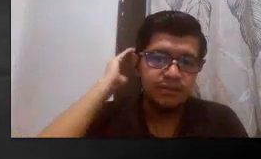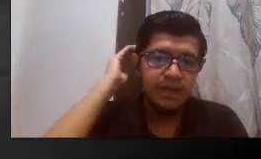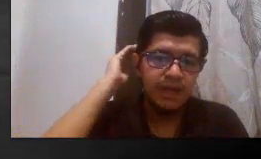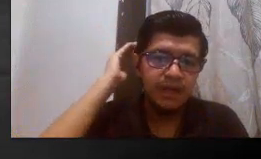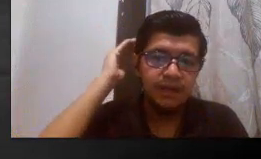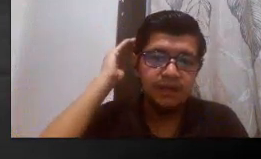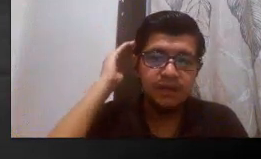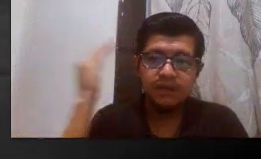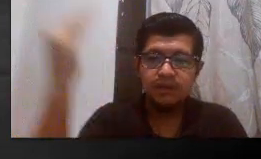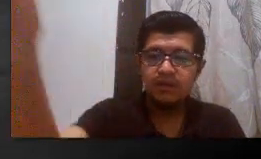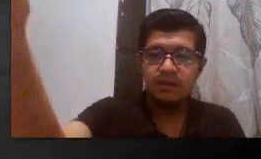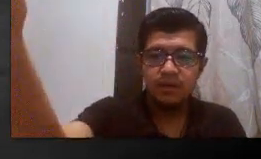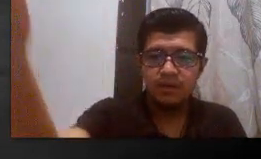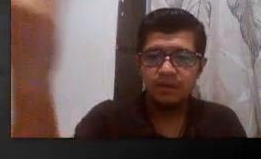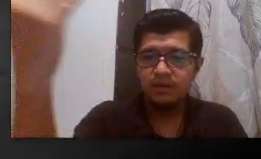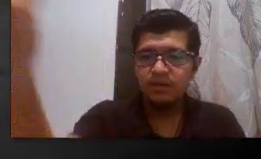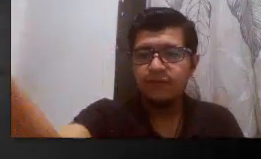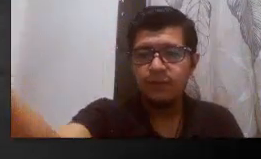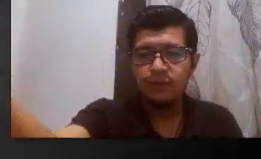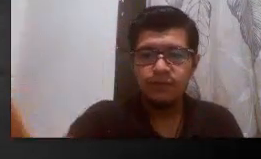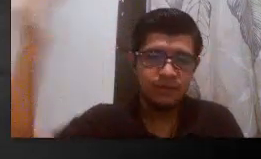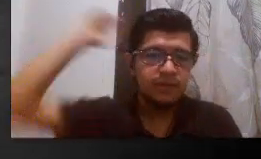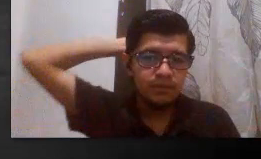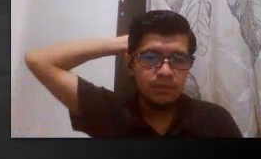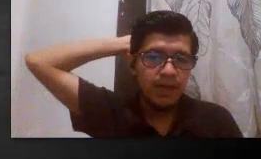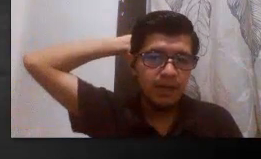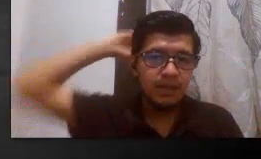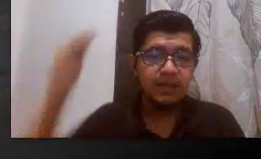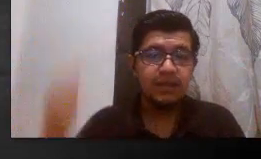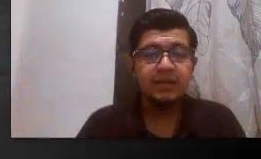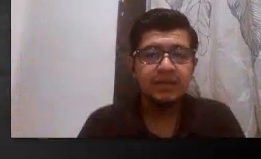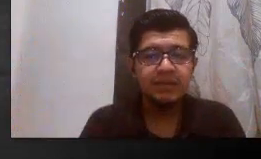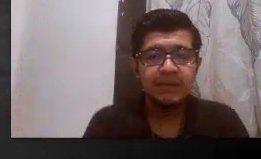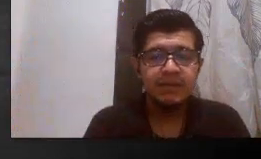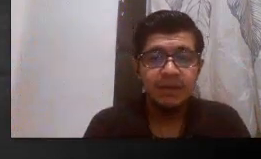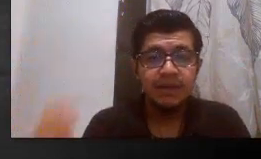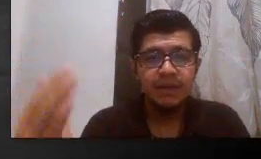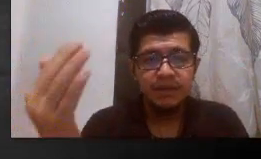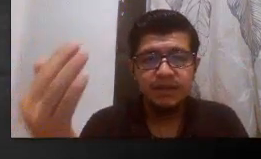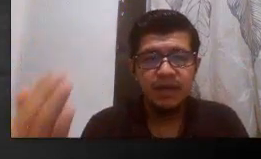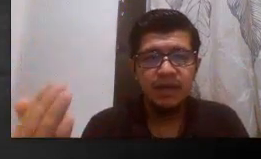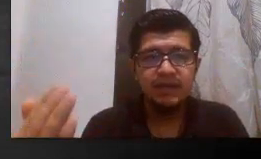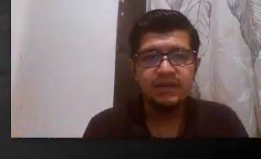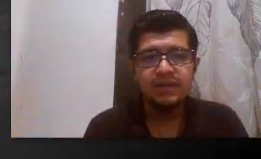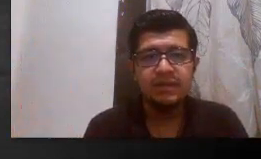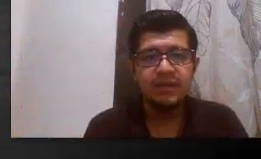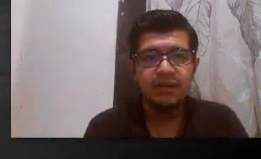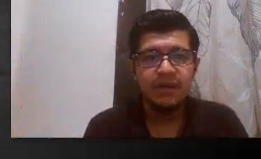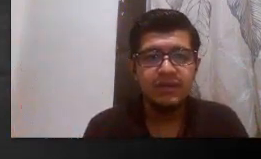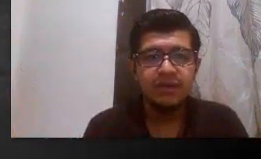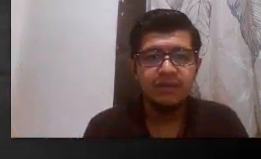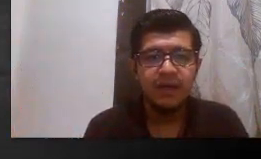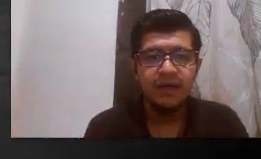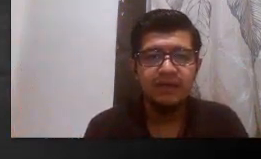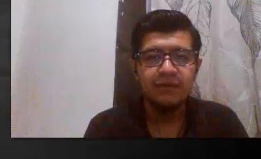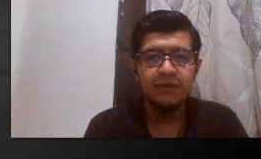near to my head, like in front, back. In this case, the